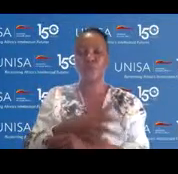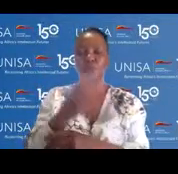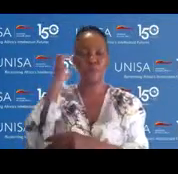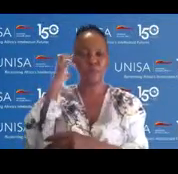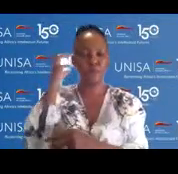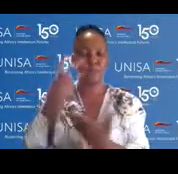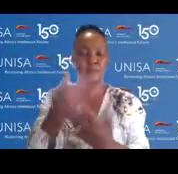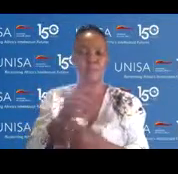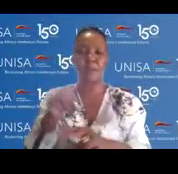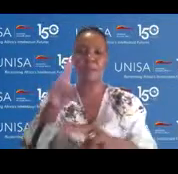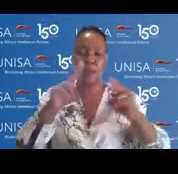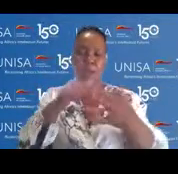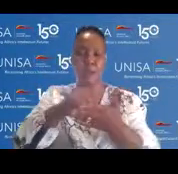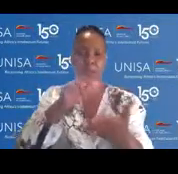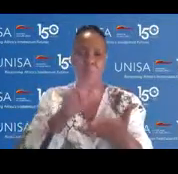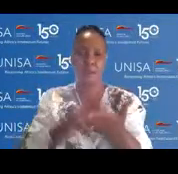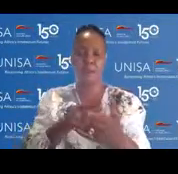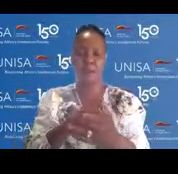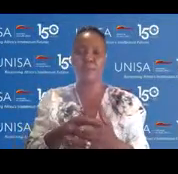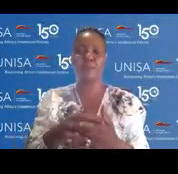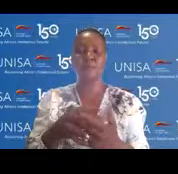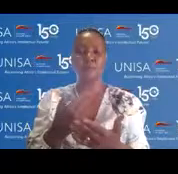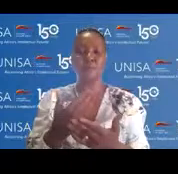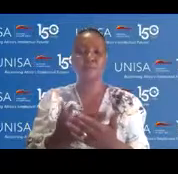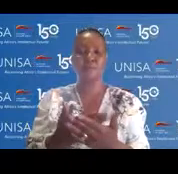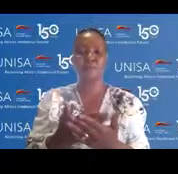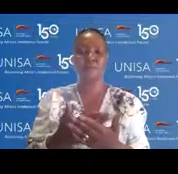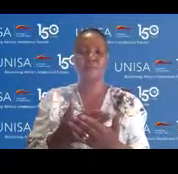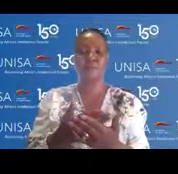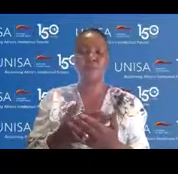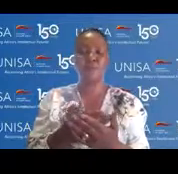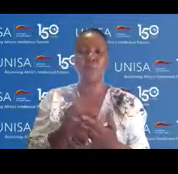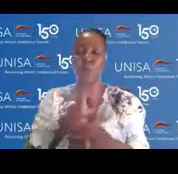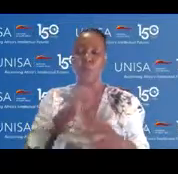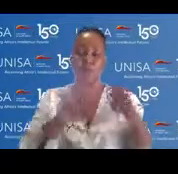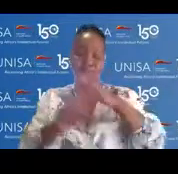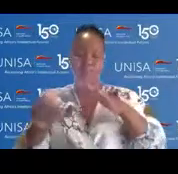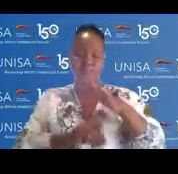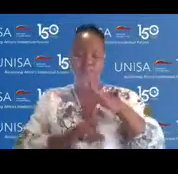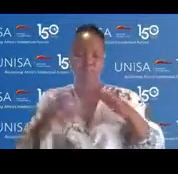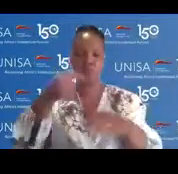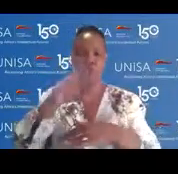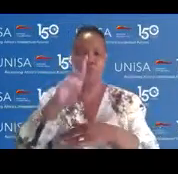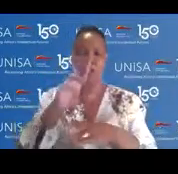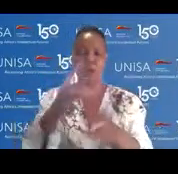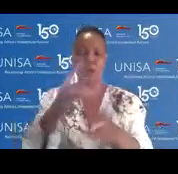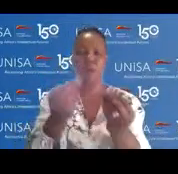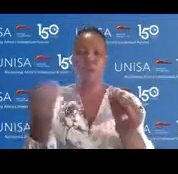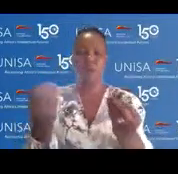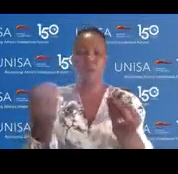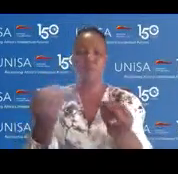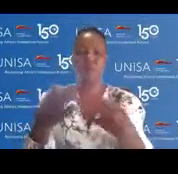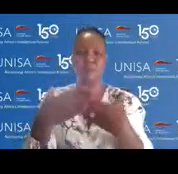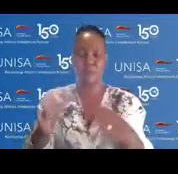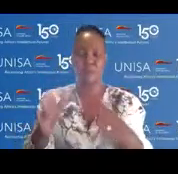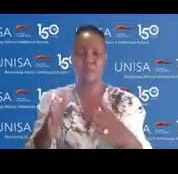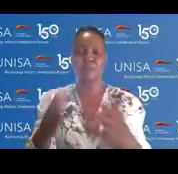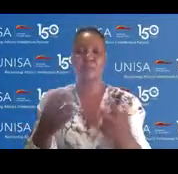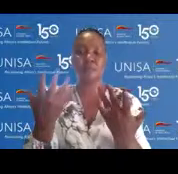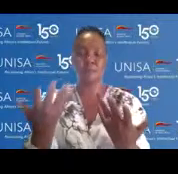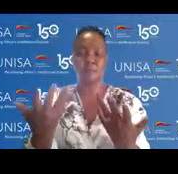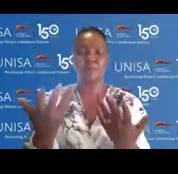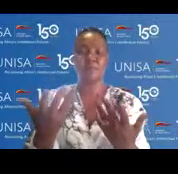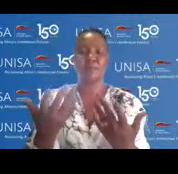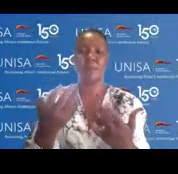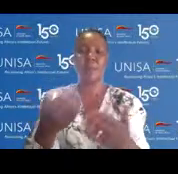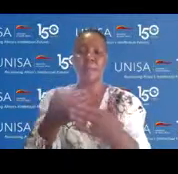can put it into flight mode once you scan the QR code and it's started. And then you know, just before then, when you're going